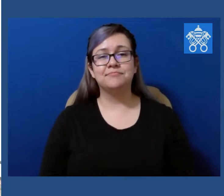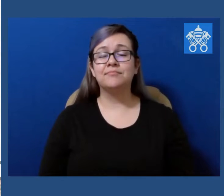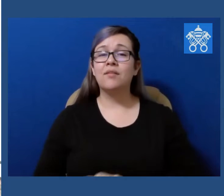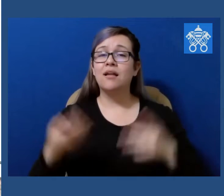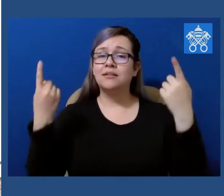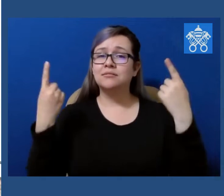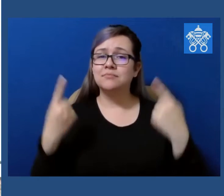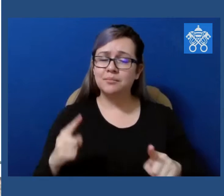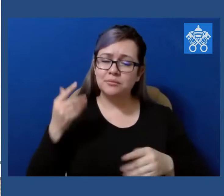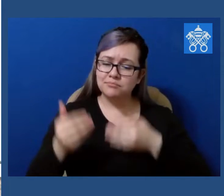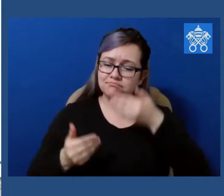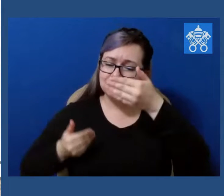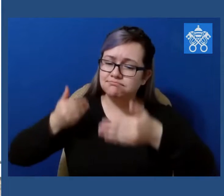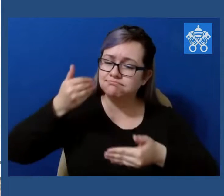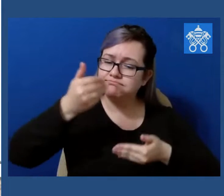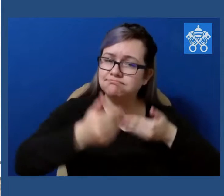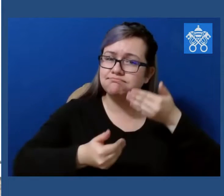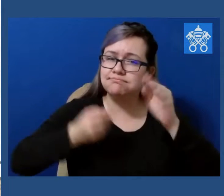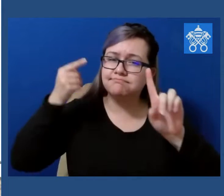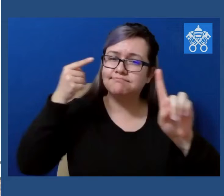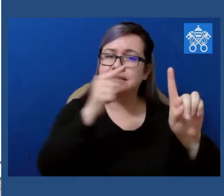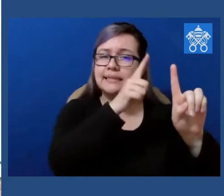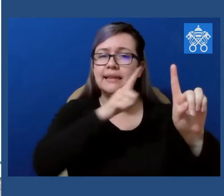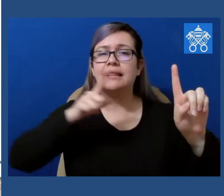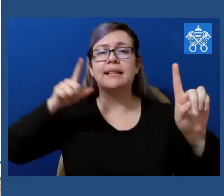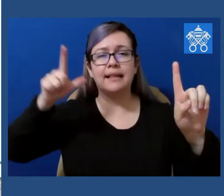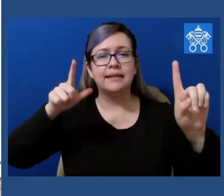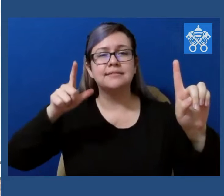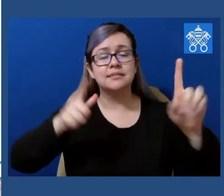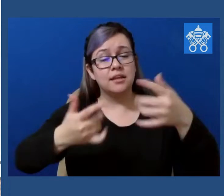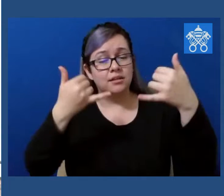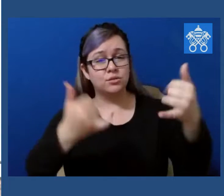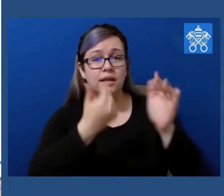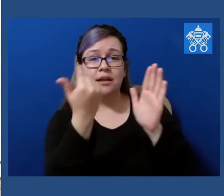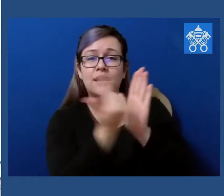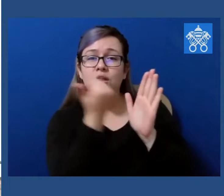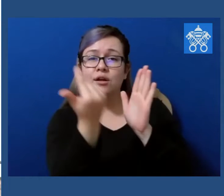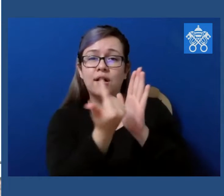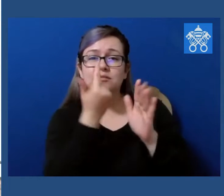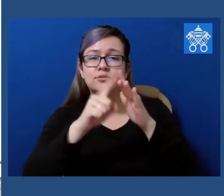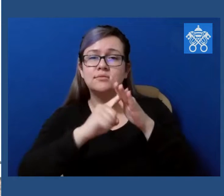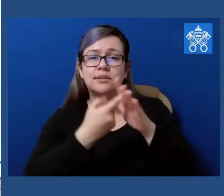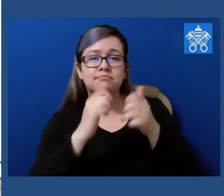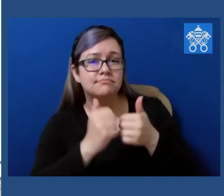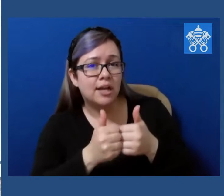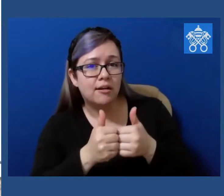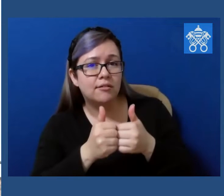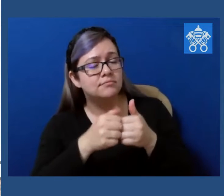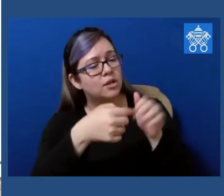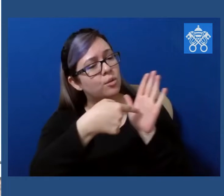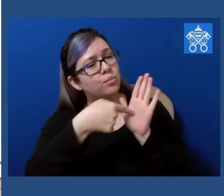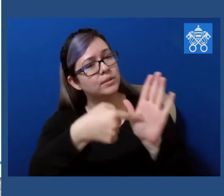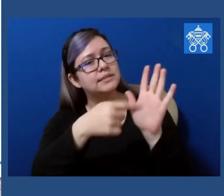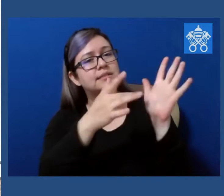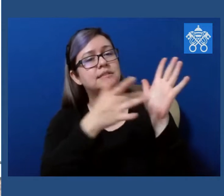Vangelo della liturgia. We are at the heart of our Lenten journey. And today, the Gospel begins by